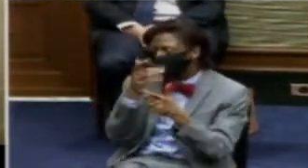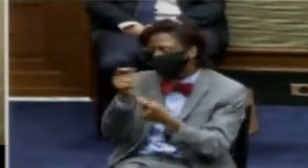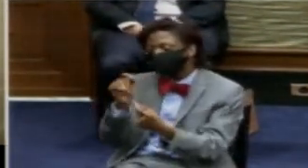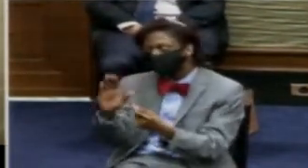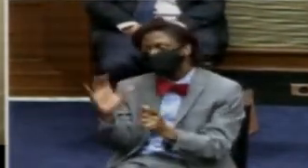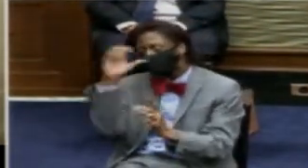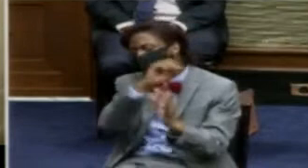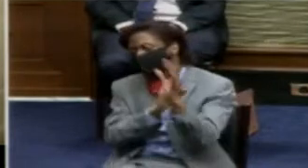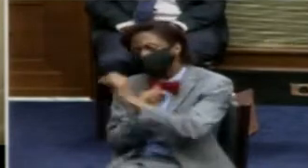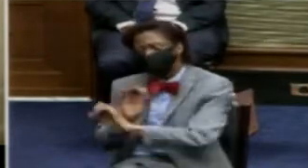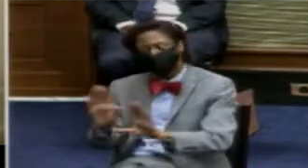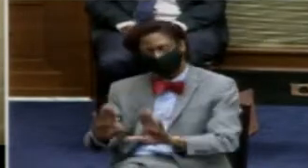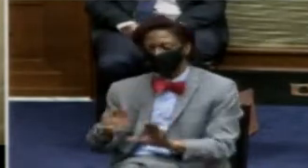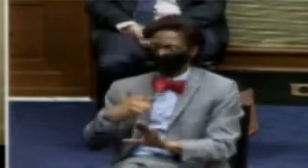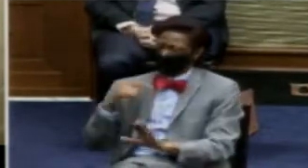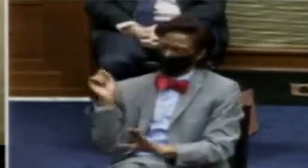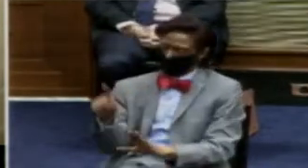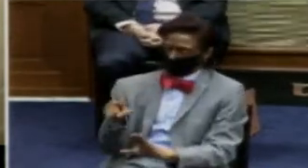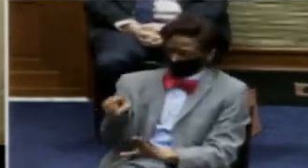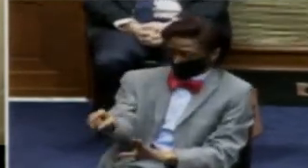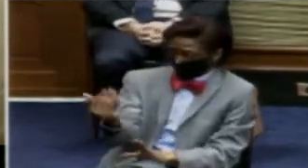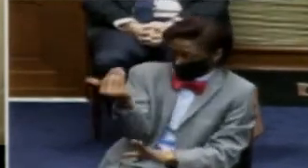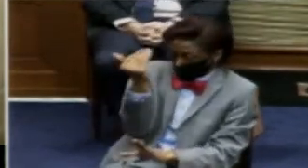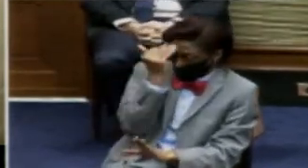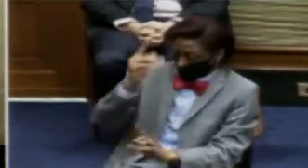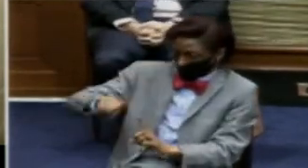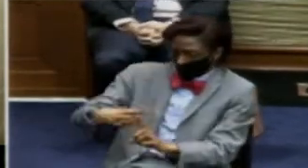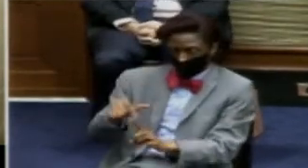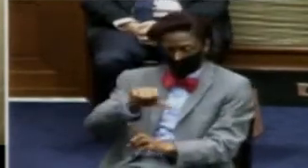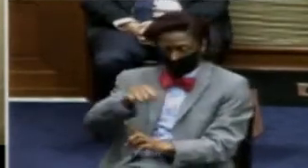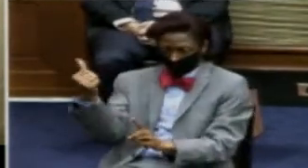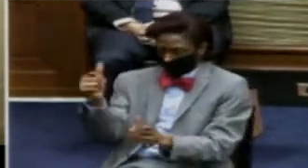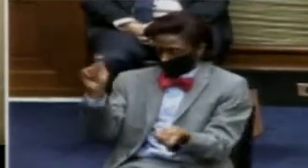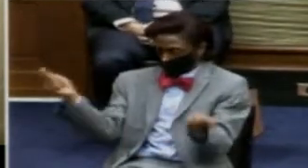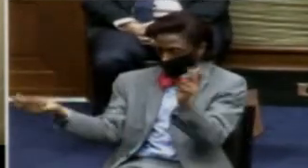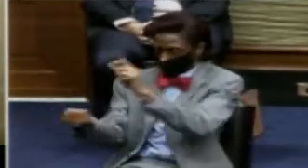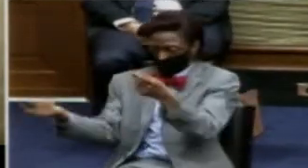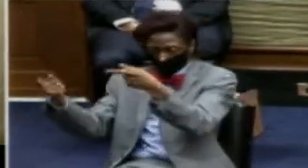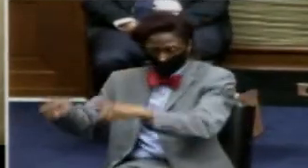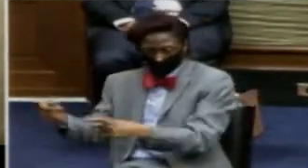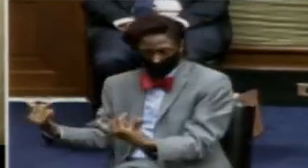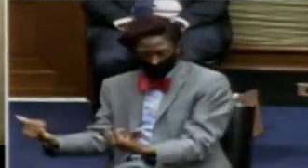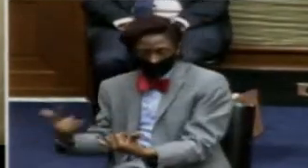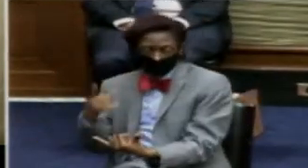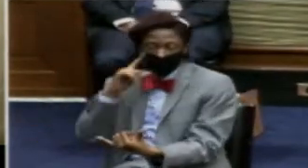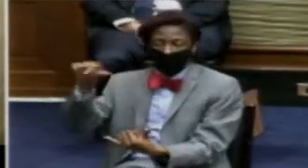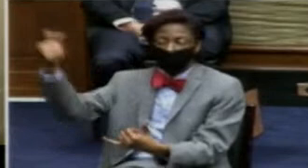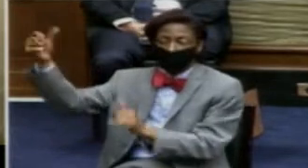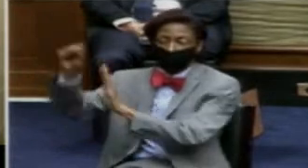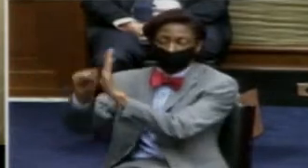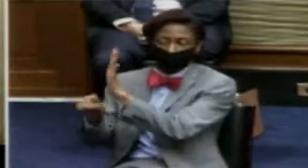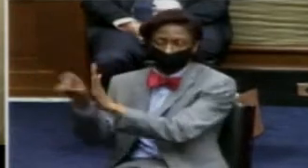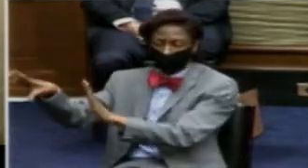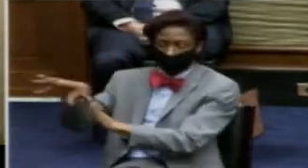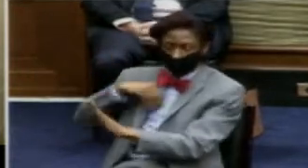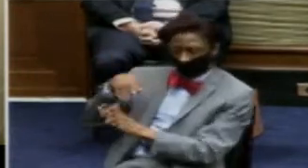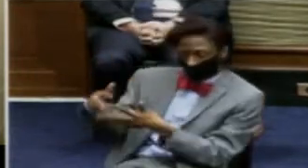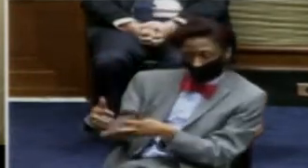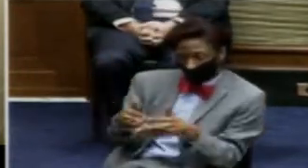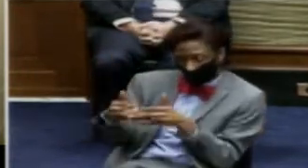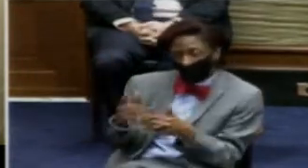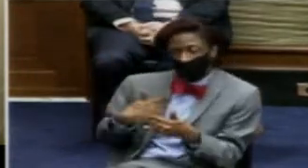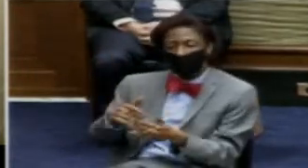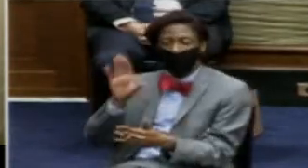are. I ask you, are you aware of any other movement afoot for another state to be admitted that would be